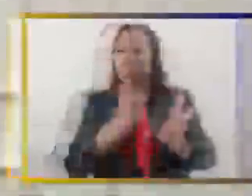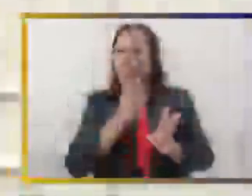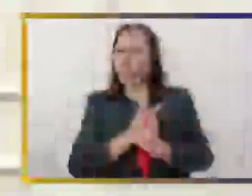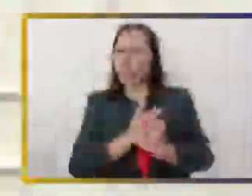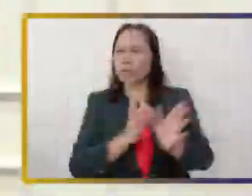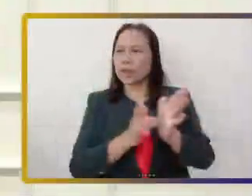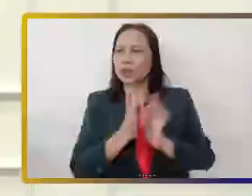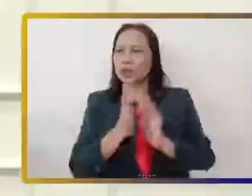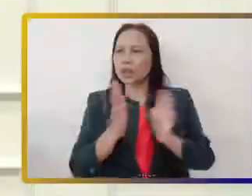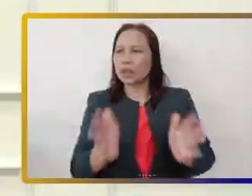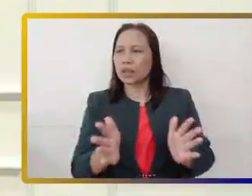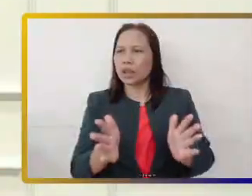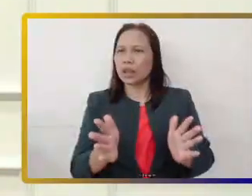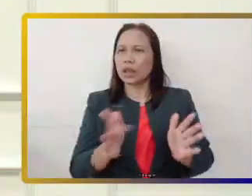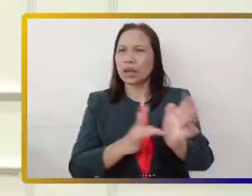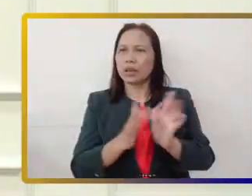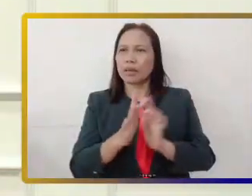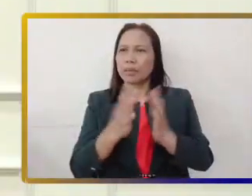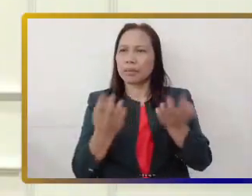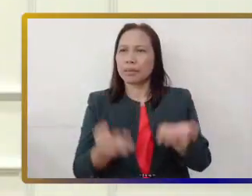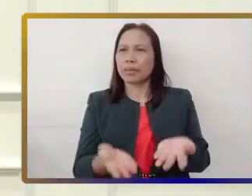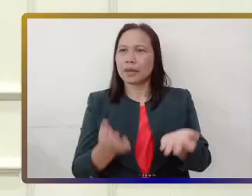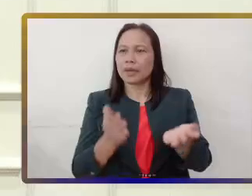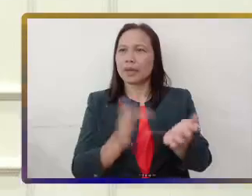christianity in biblical